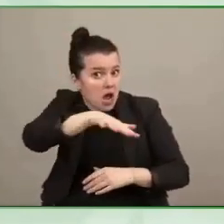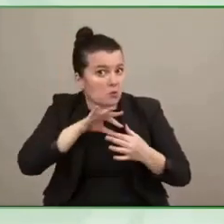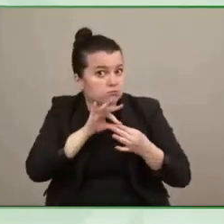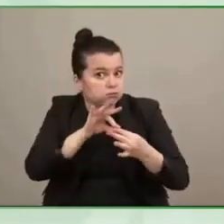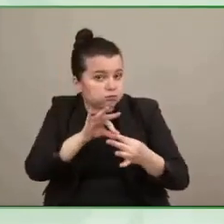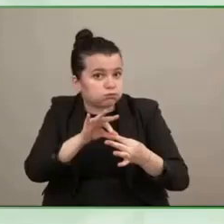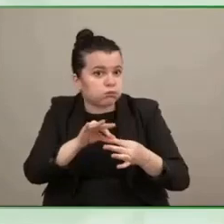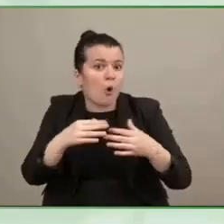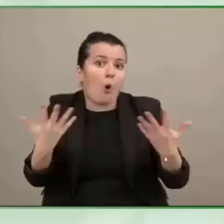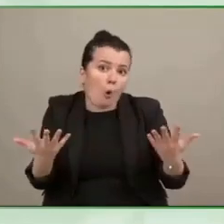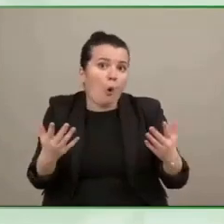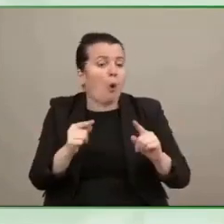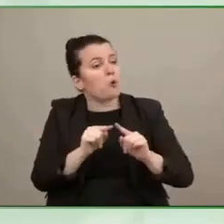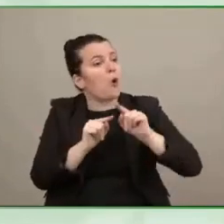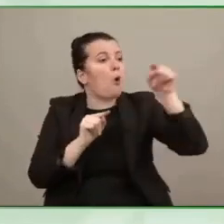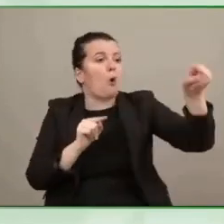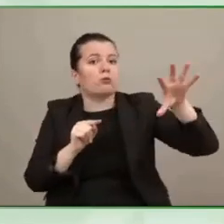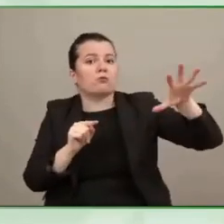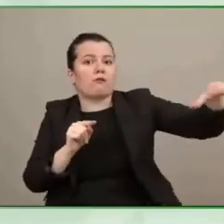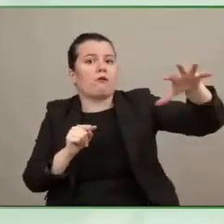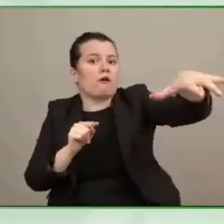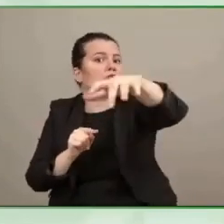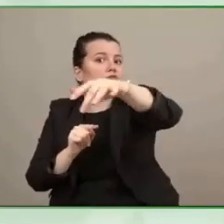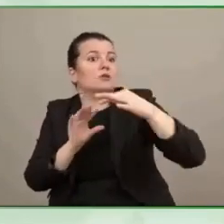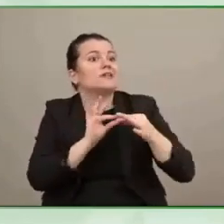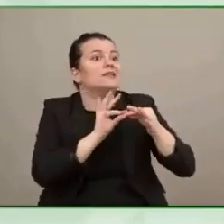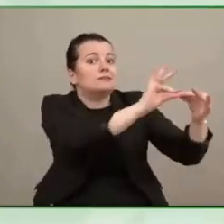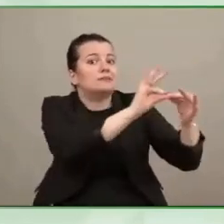external organization.